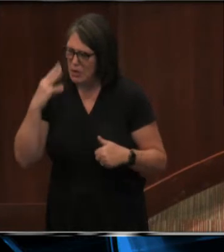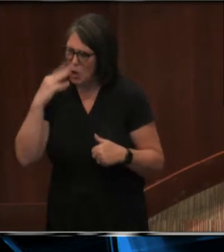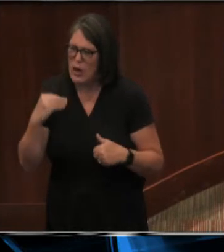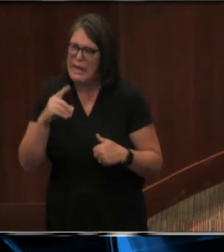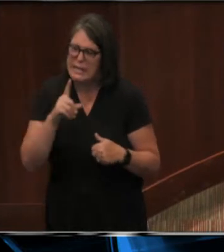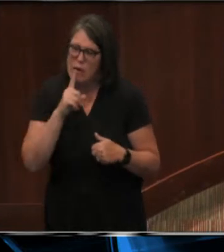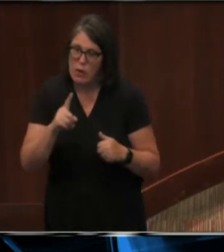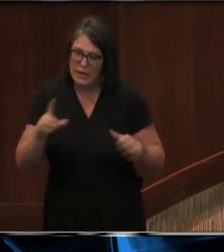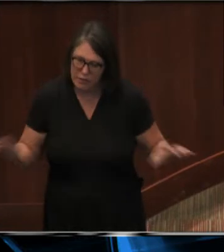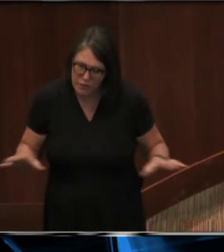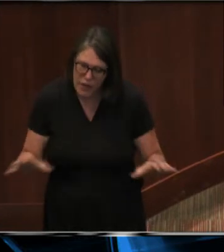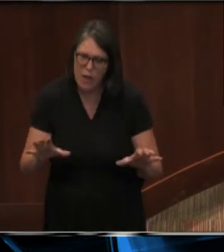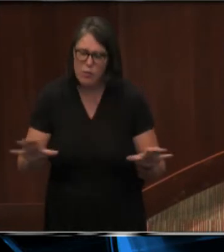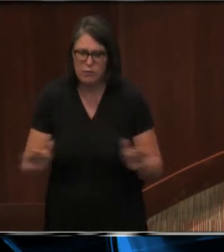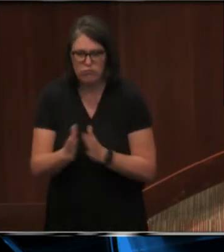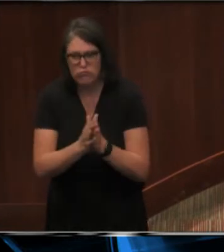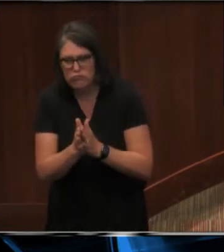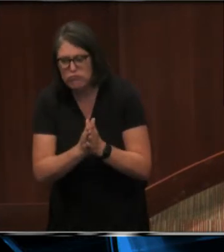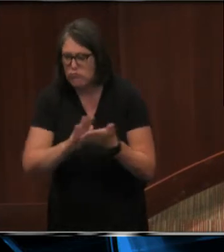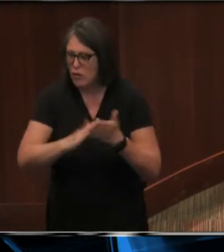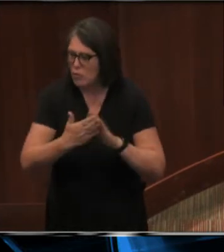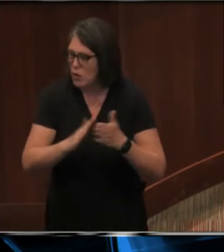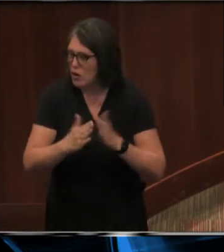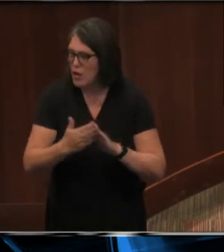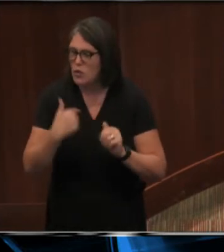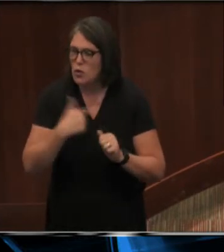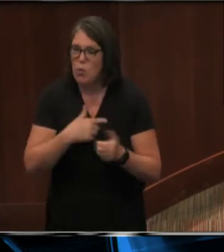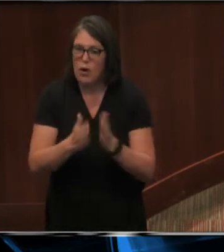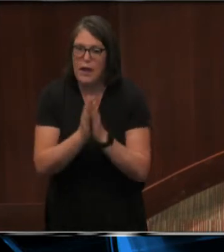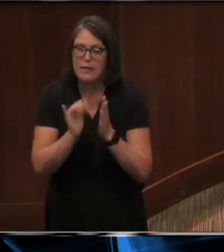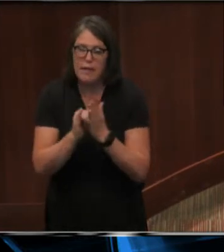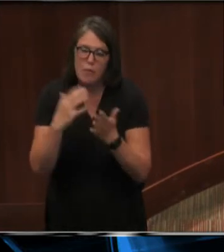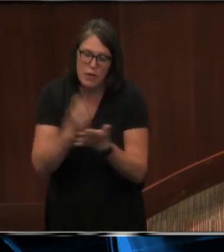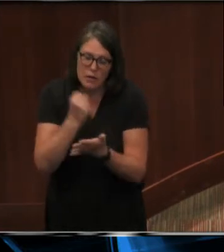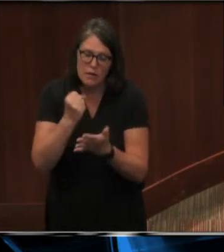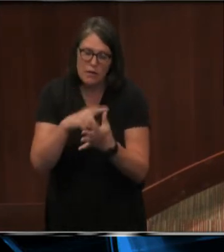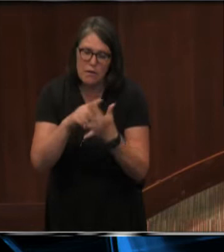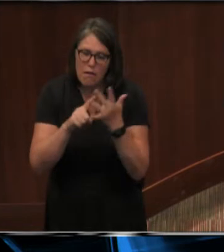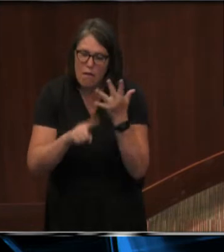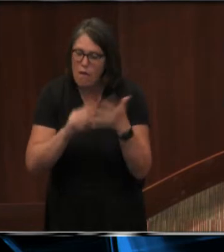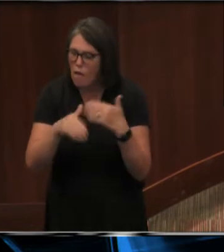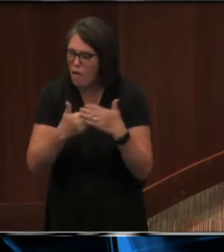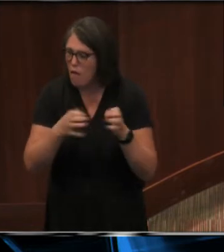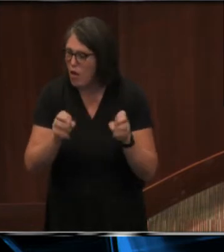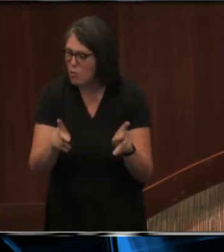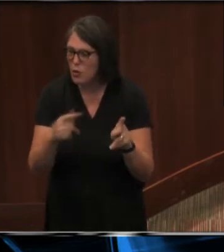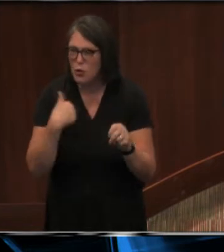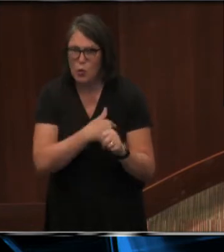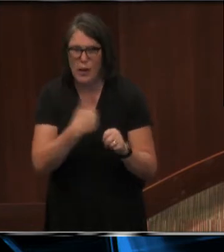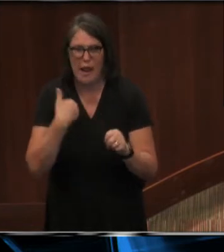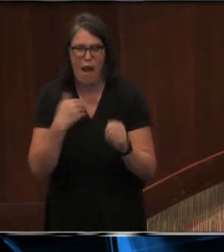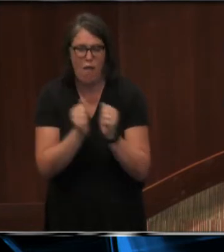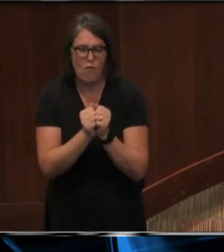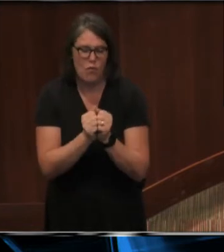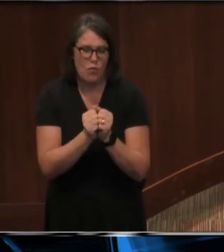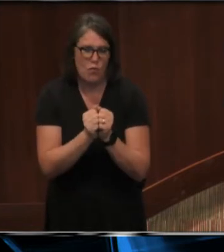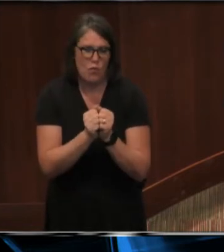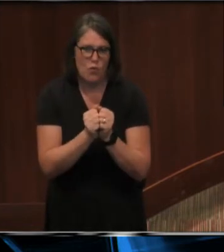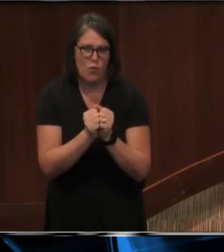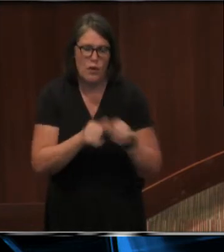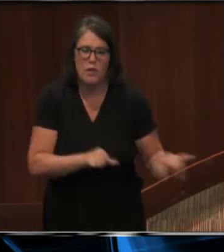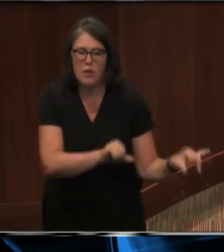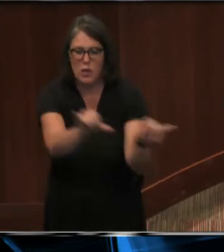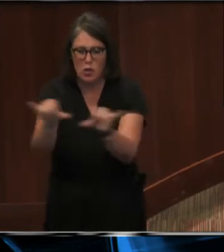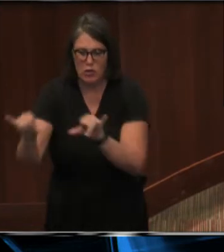a vibrant community. And so we are asking that we capitalize on all of the opportunities we have with a universal and